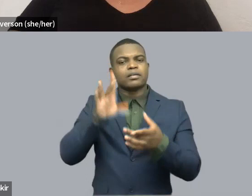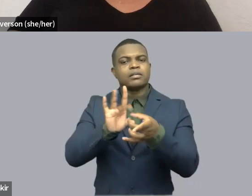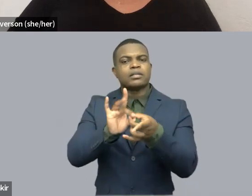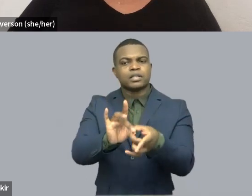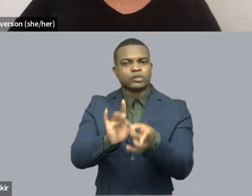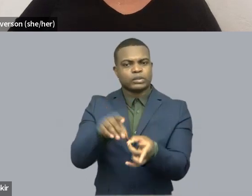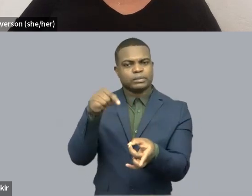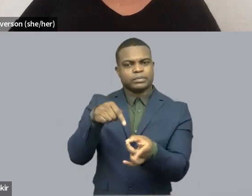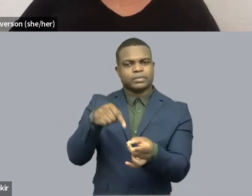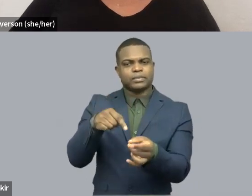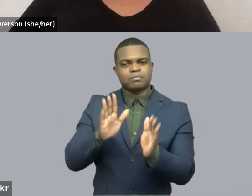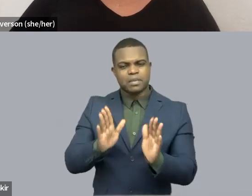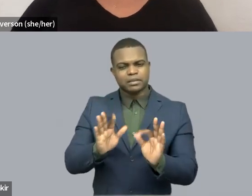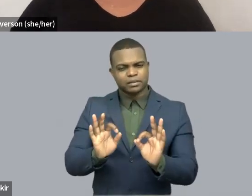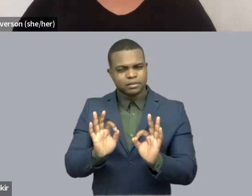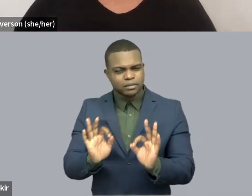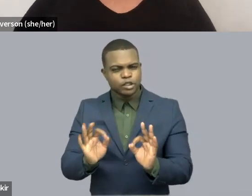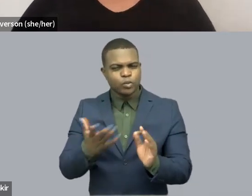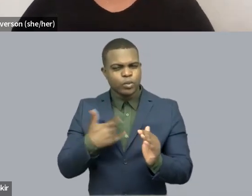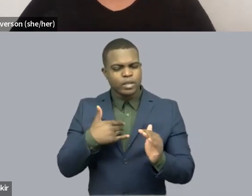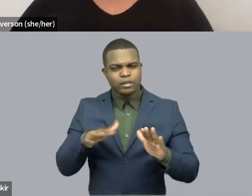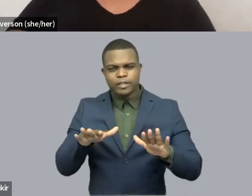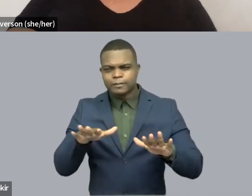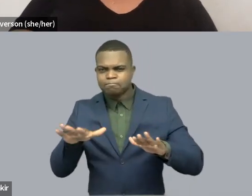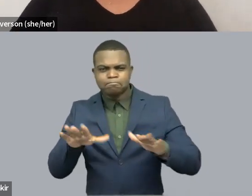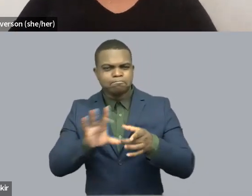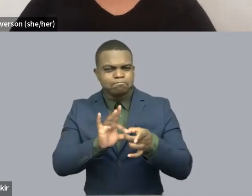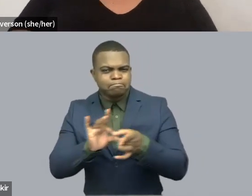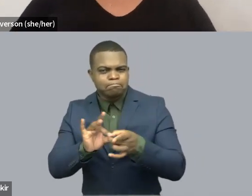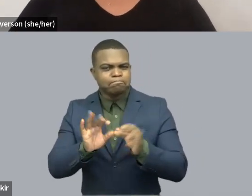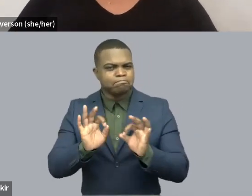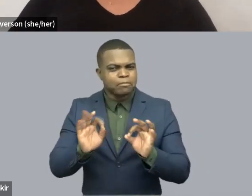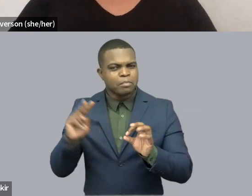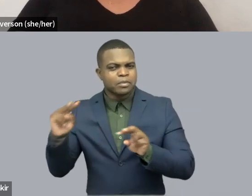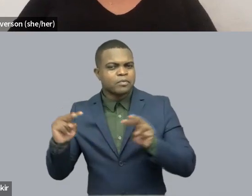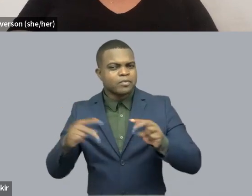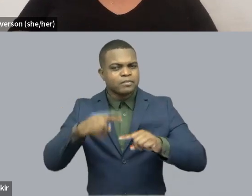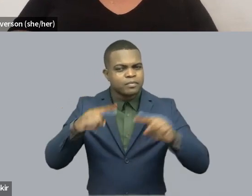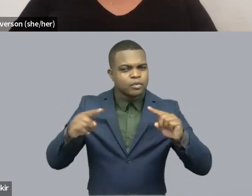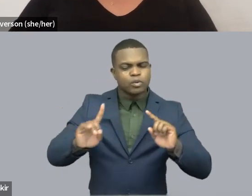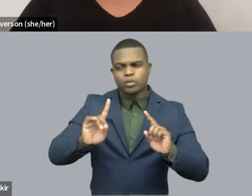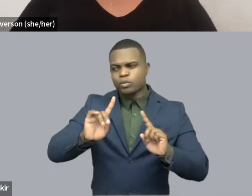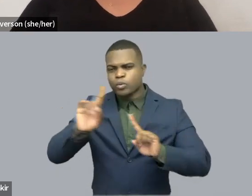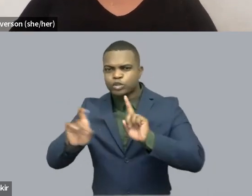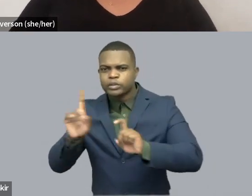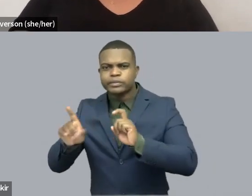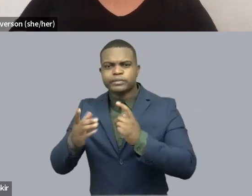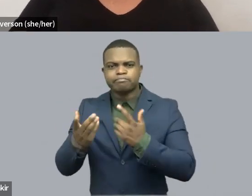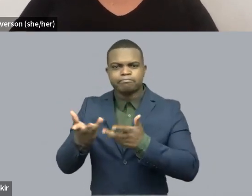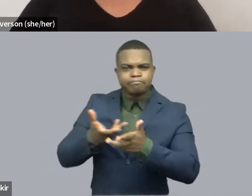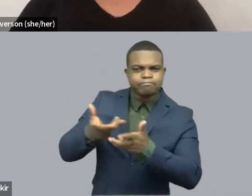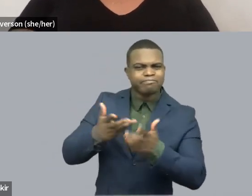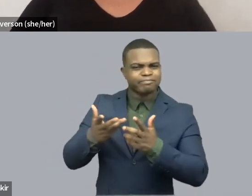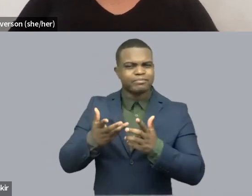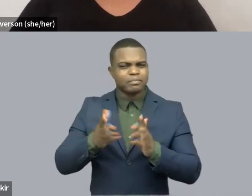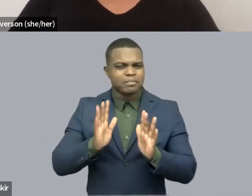And hopefully they are either collaborative and provide us with information that attempts to refute it, but perhaps reveals more than they bargained for,